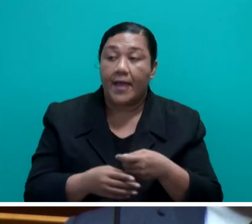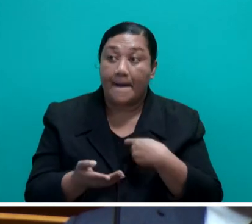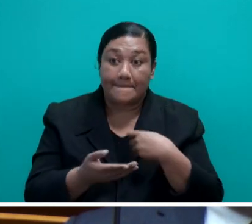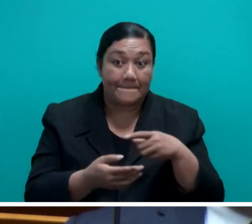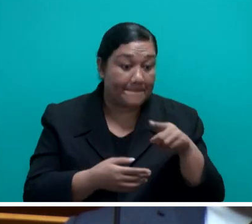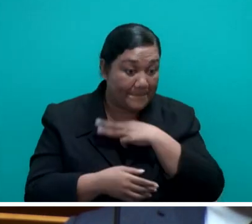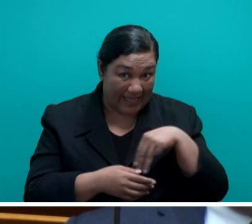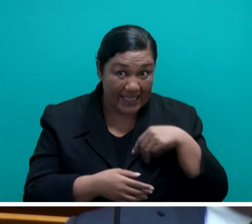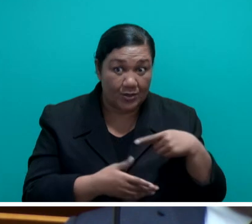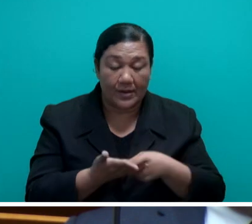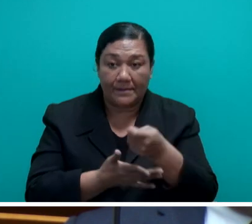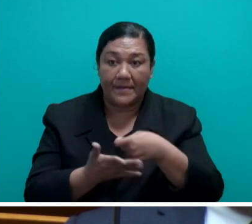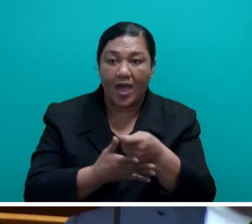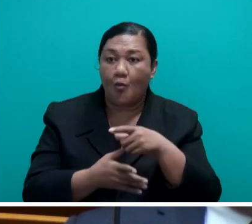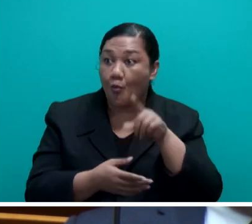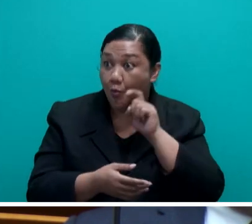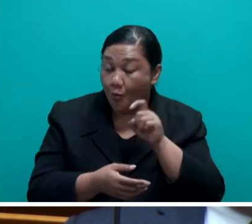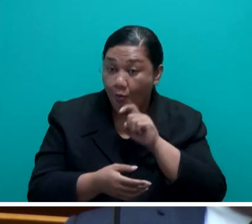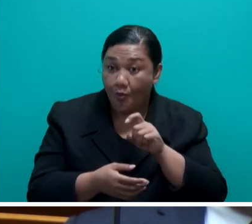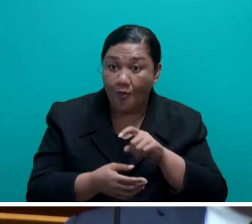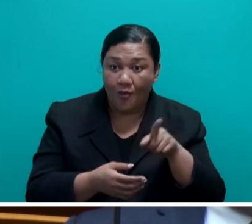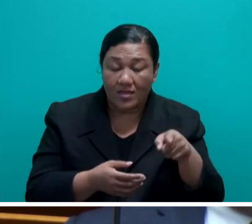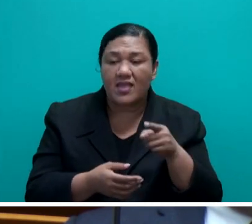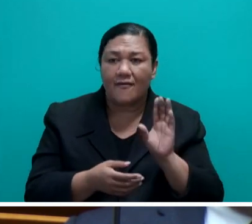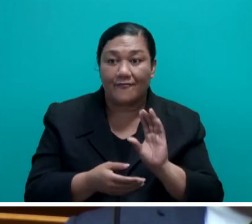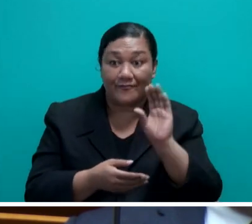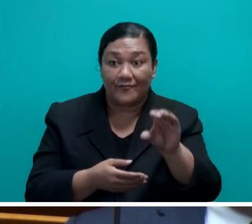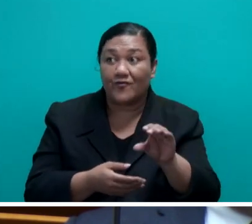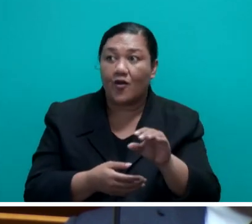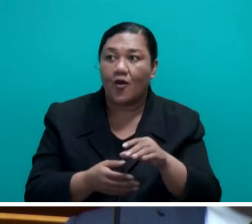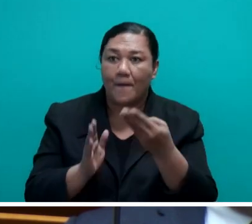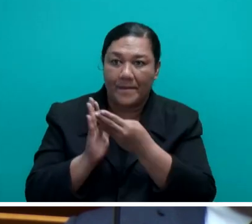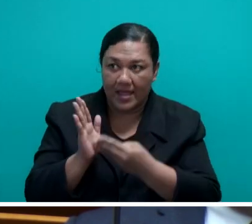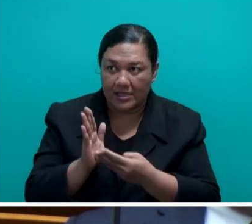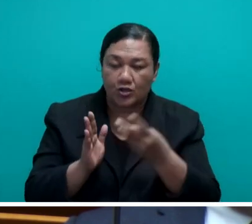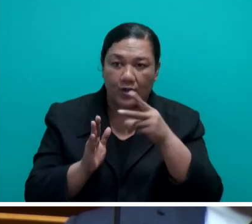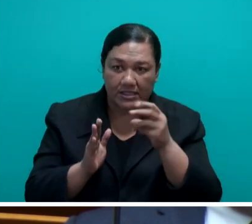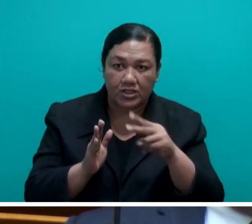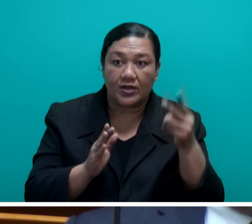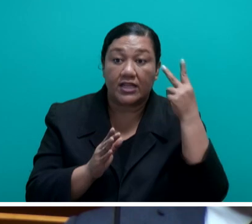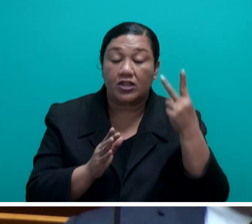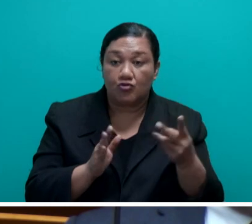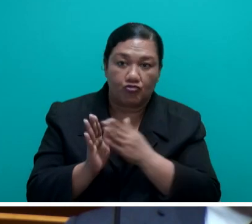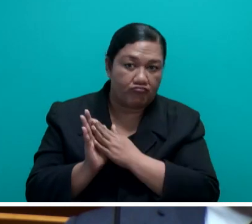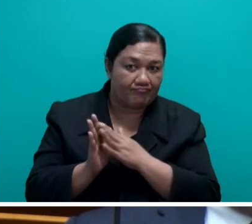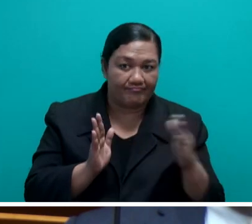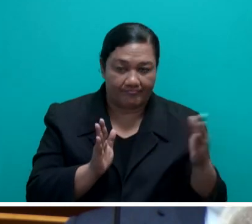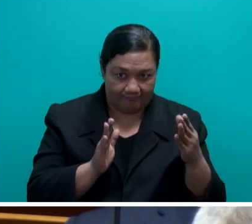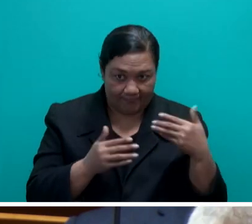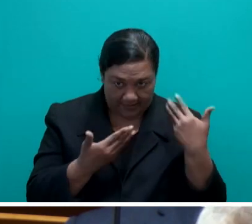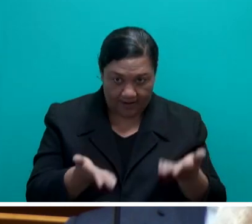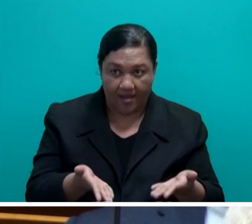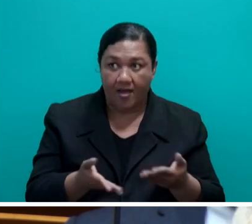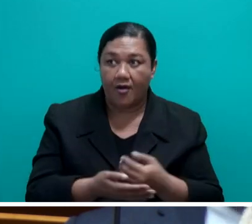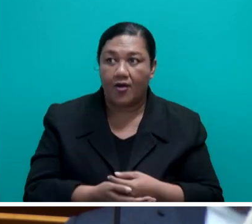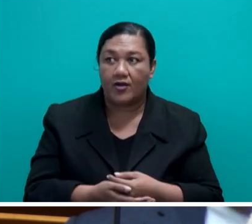by the community at the temporary relocation site. Payment of water bills from 2022 until today stands